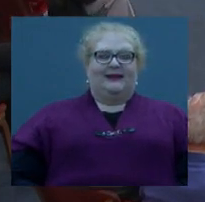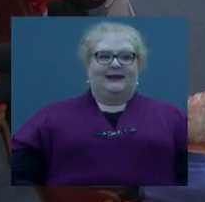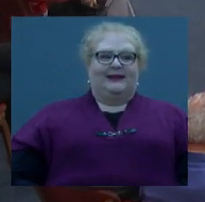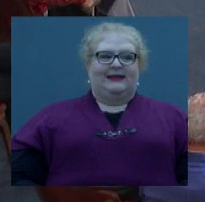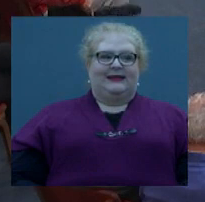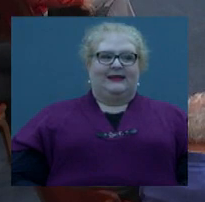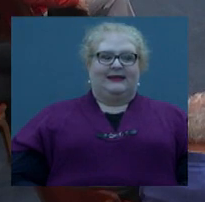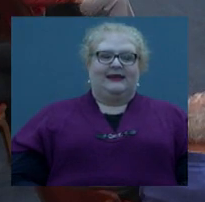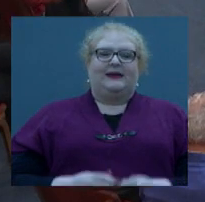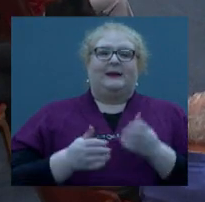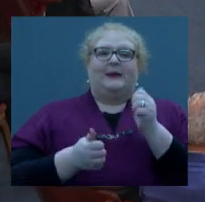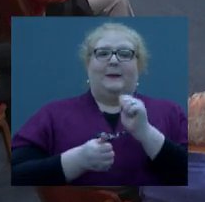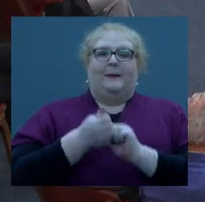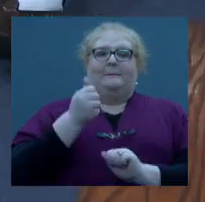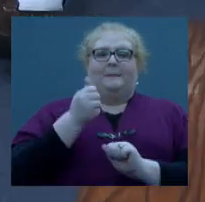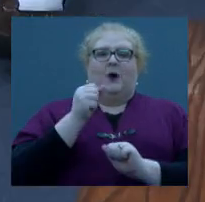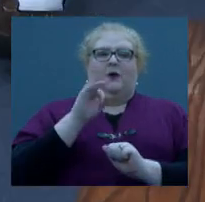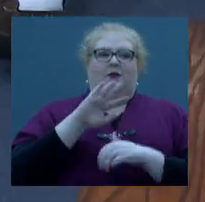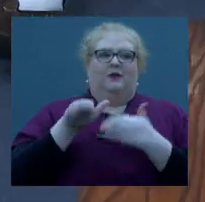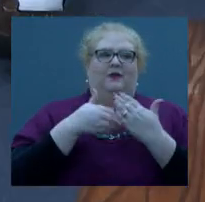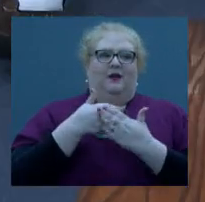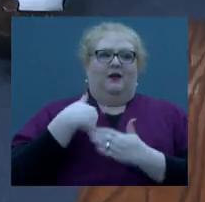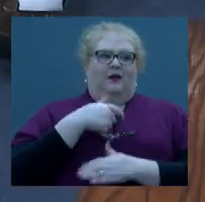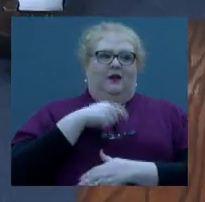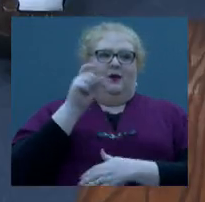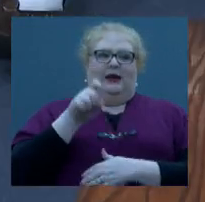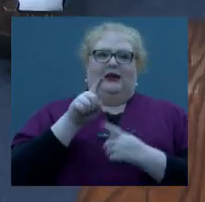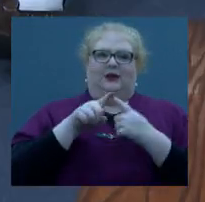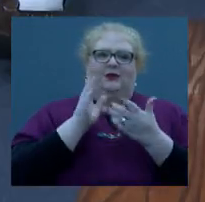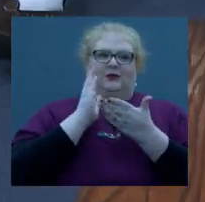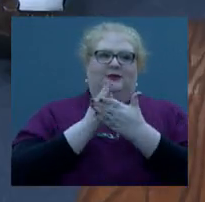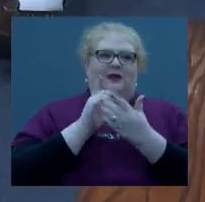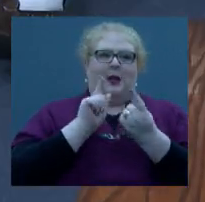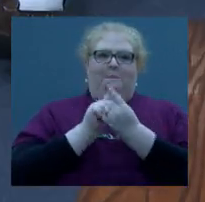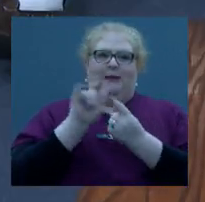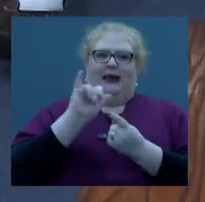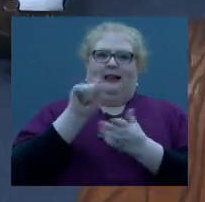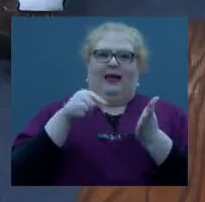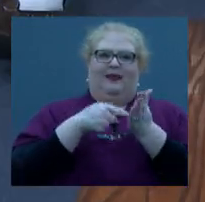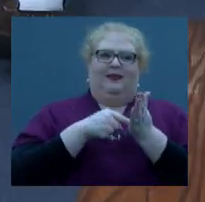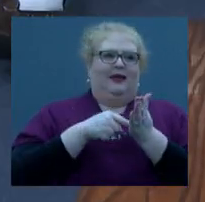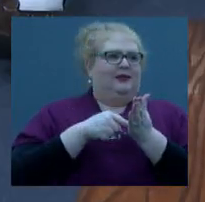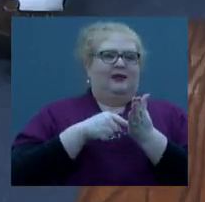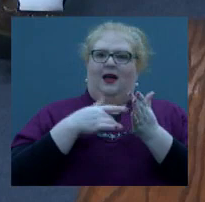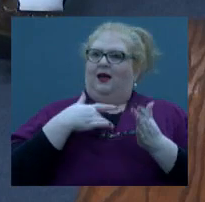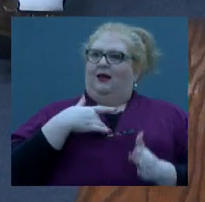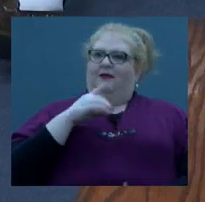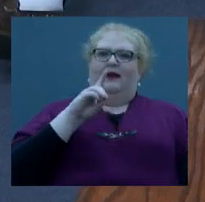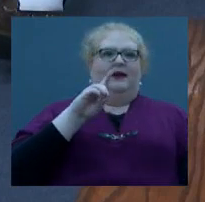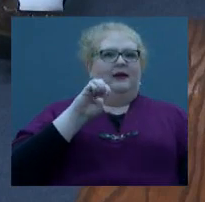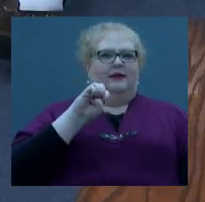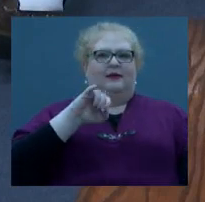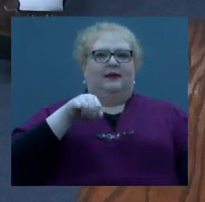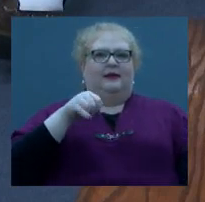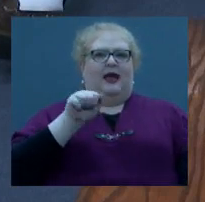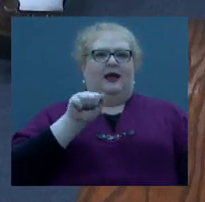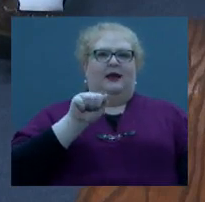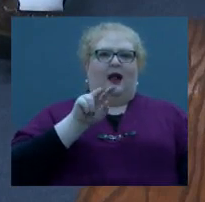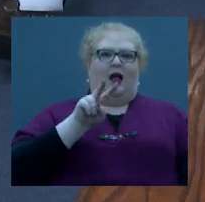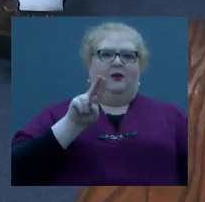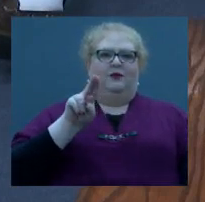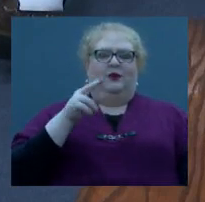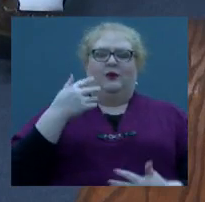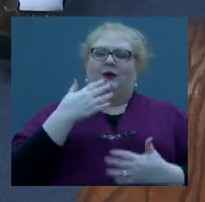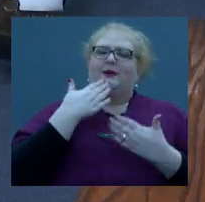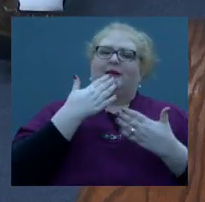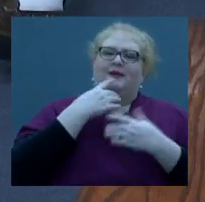Most of all, I think we need to stop meeting like this. This is deja vu all over again. Thank you all so much. You have a big